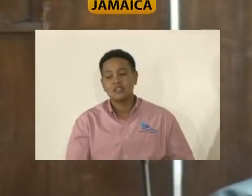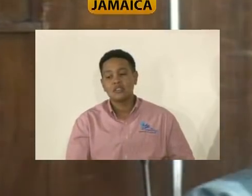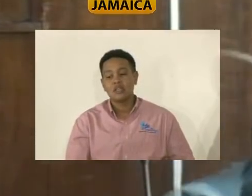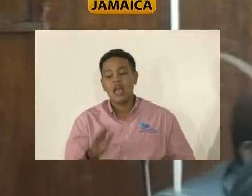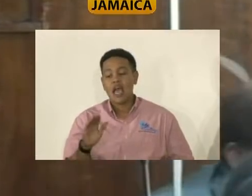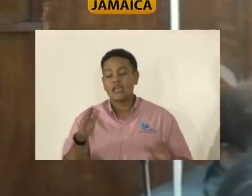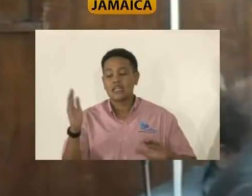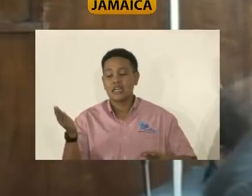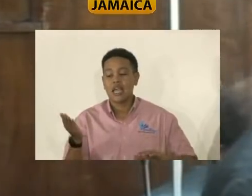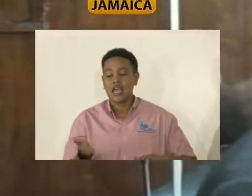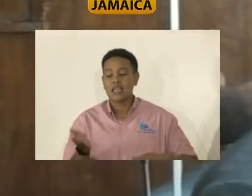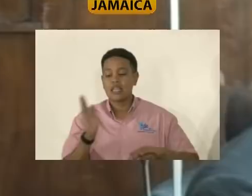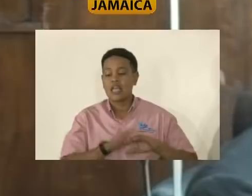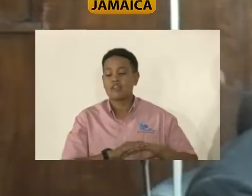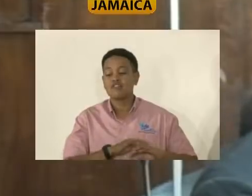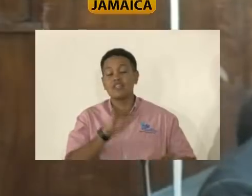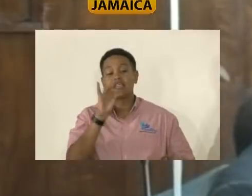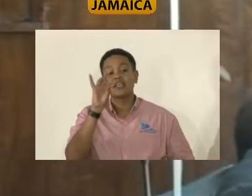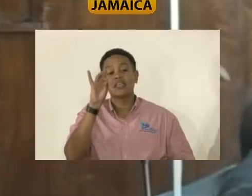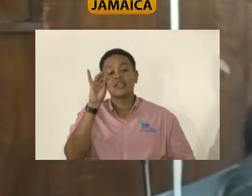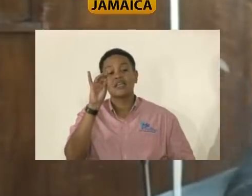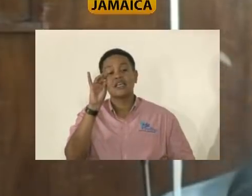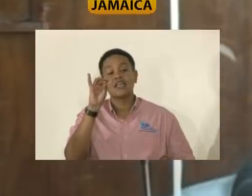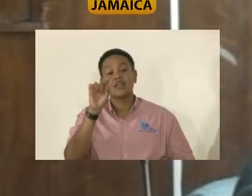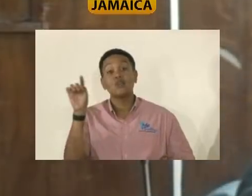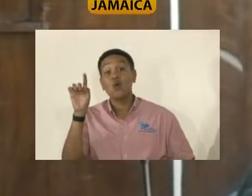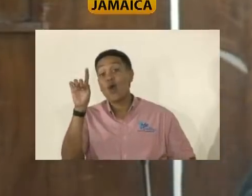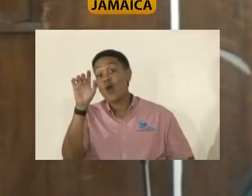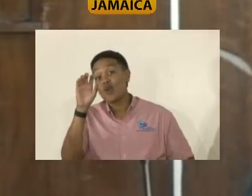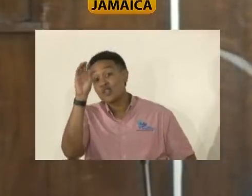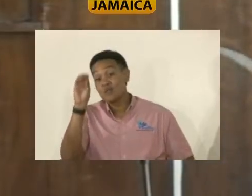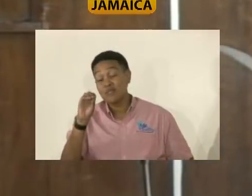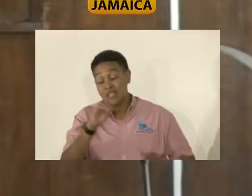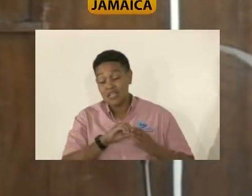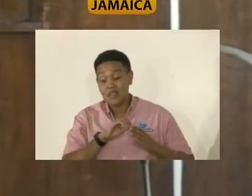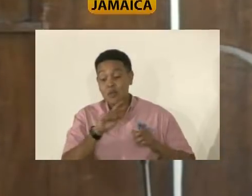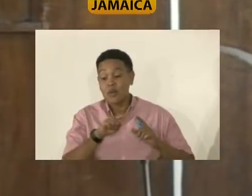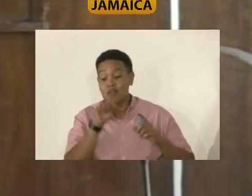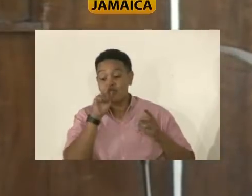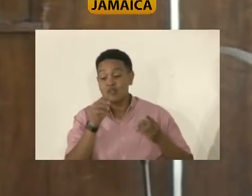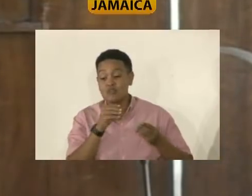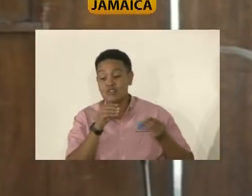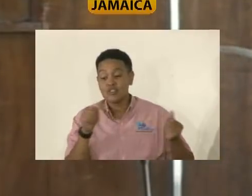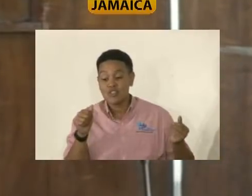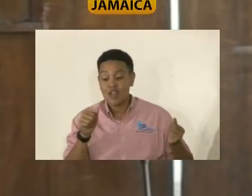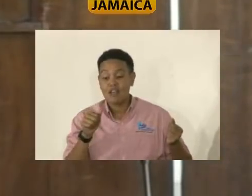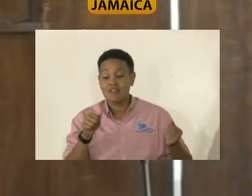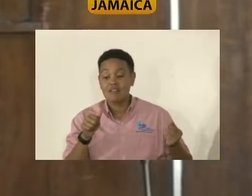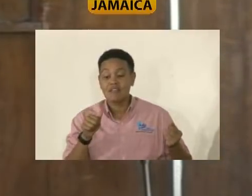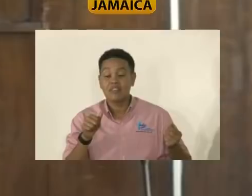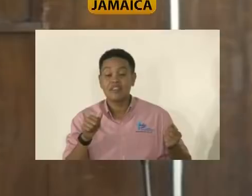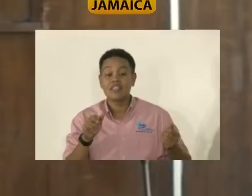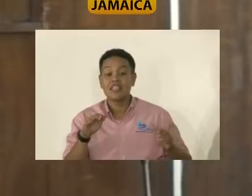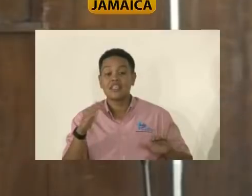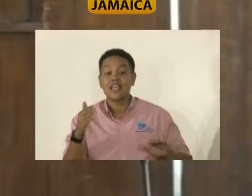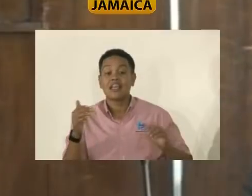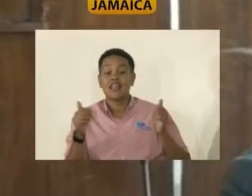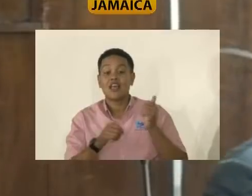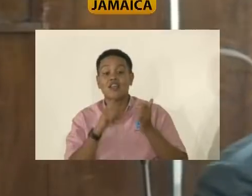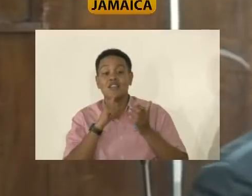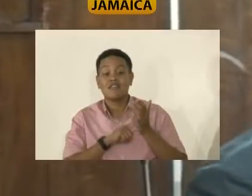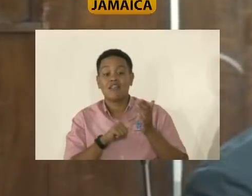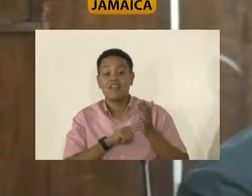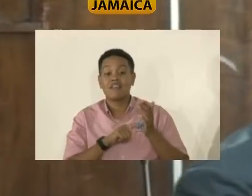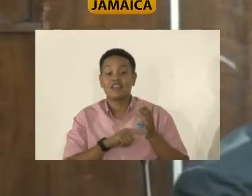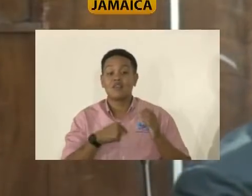have increased by 80 up to 100% when we resolve the deaths under investigation. We could